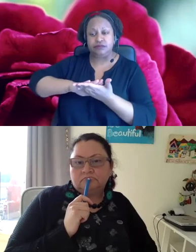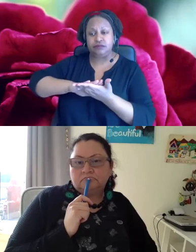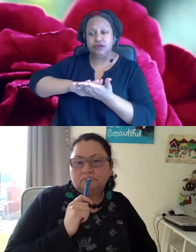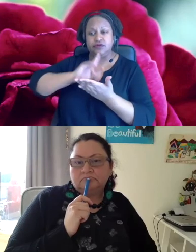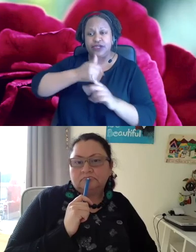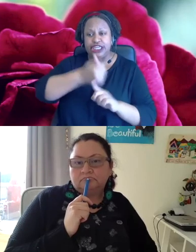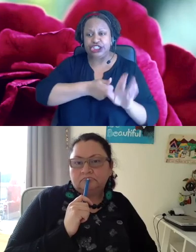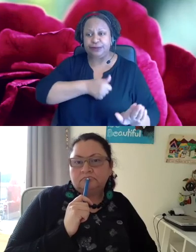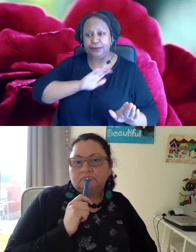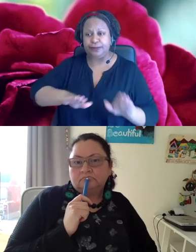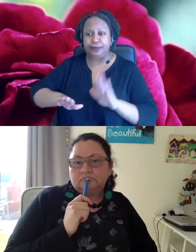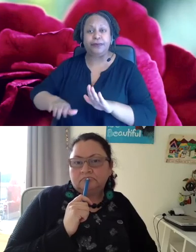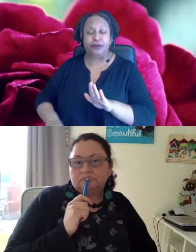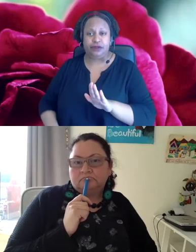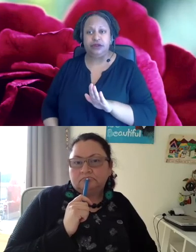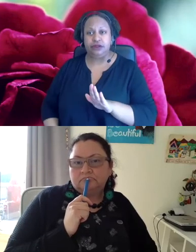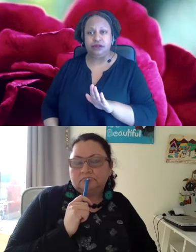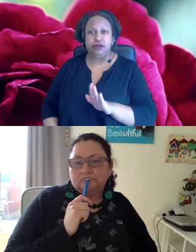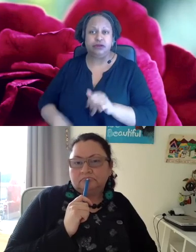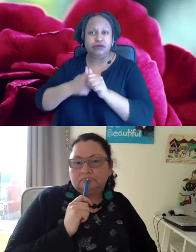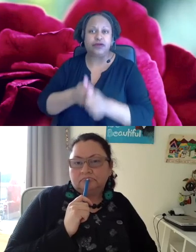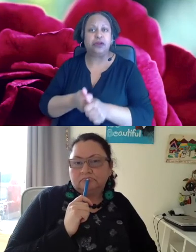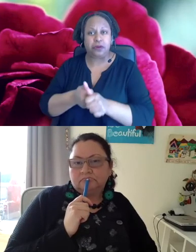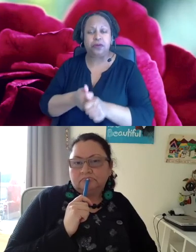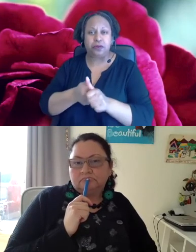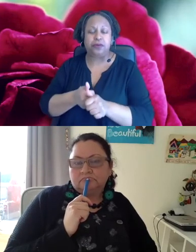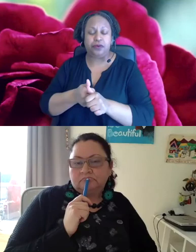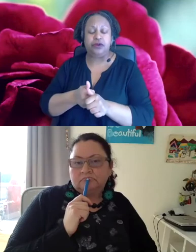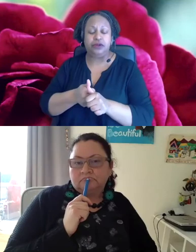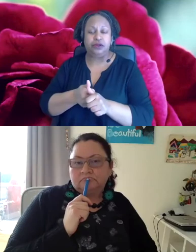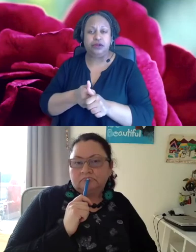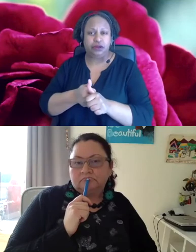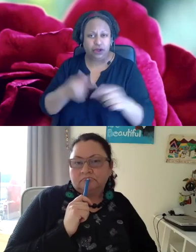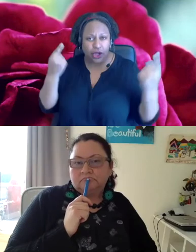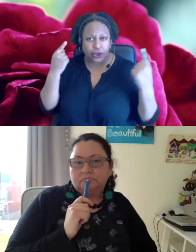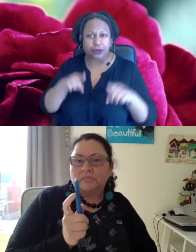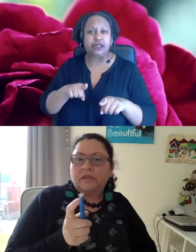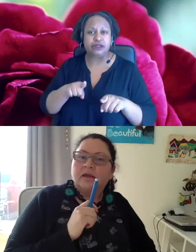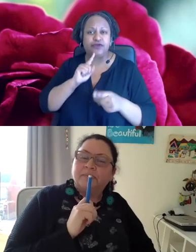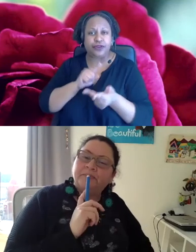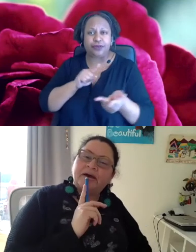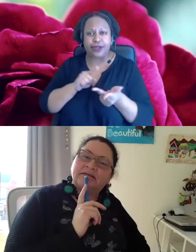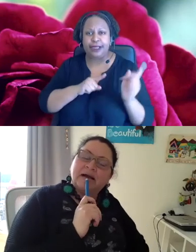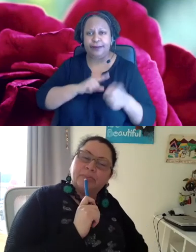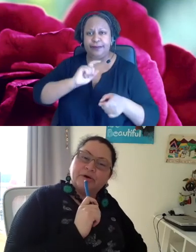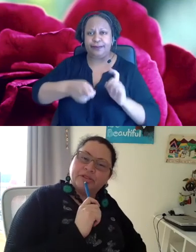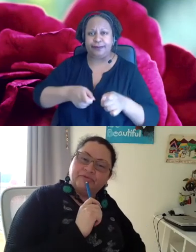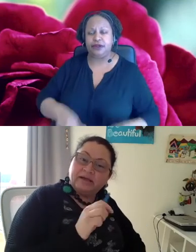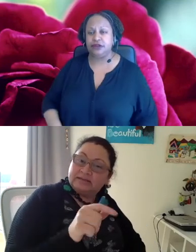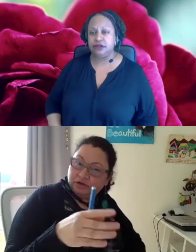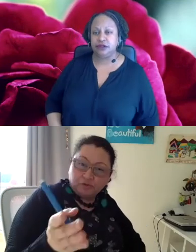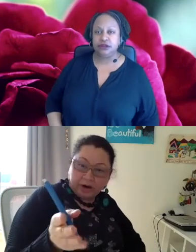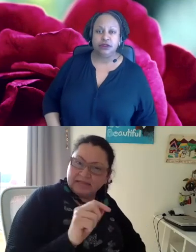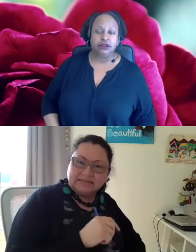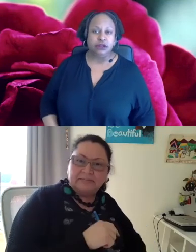of the individuals according to what was agreed amongst the 3 of them. But how about if it